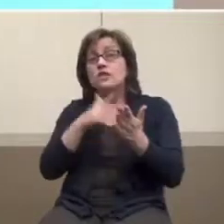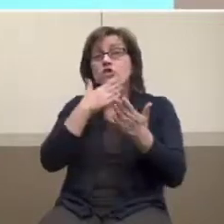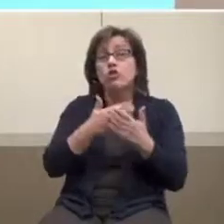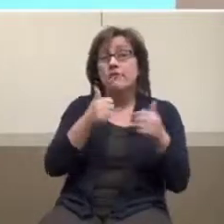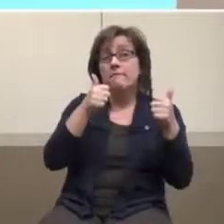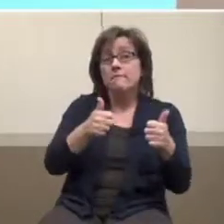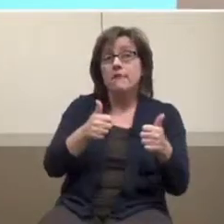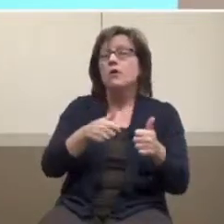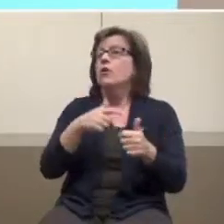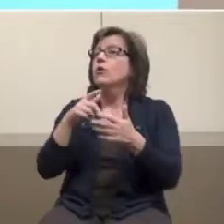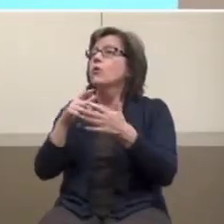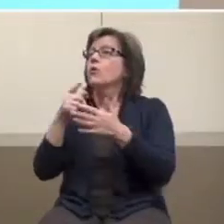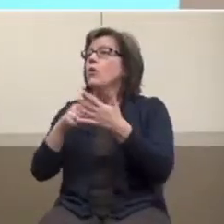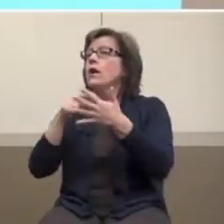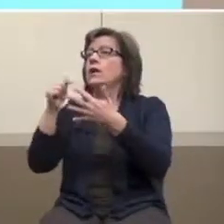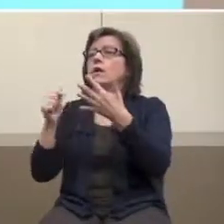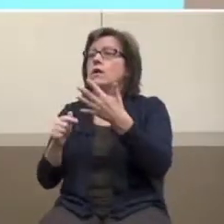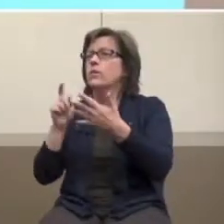help on? We just did